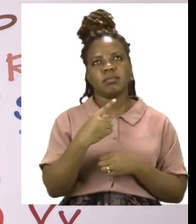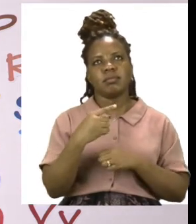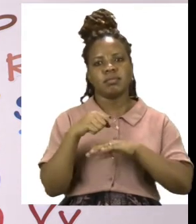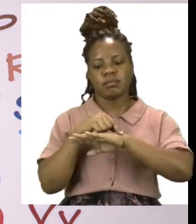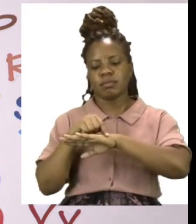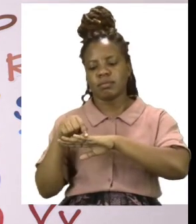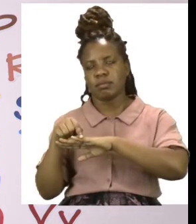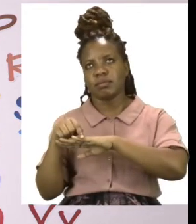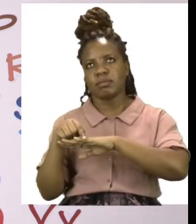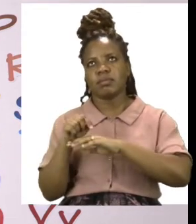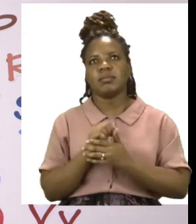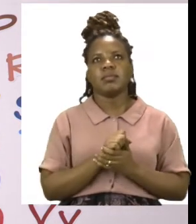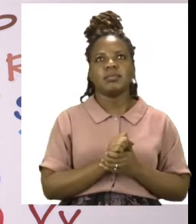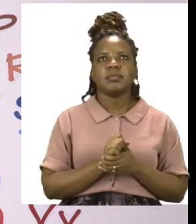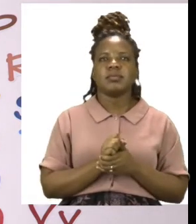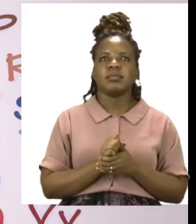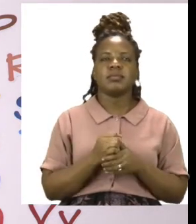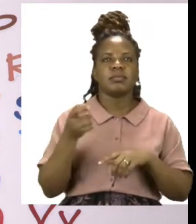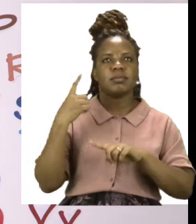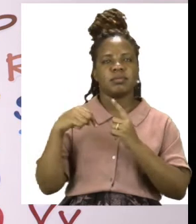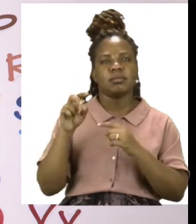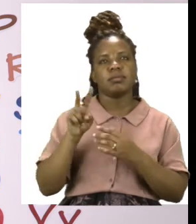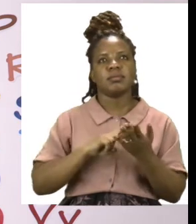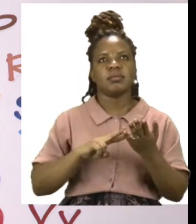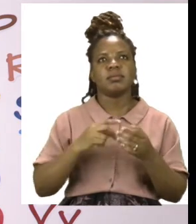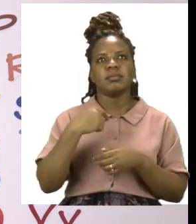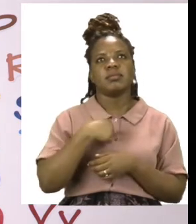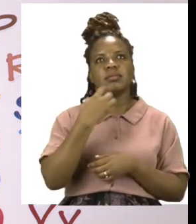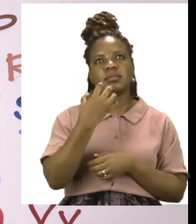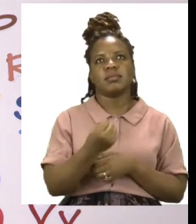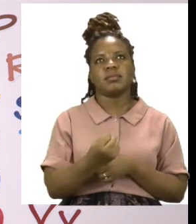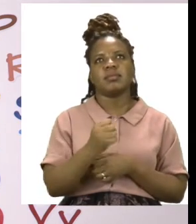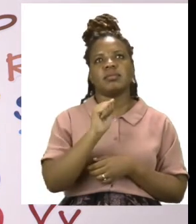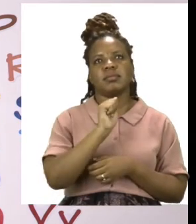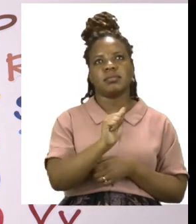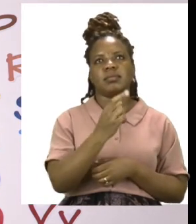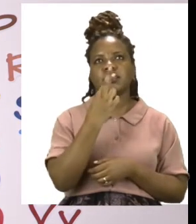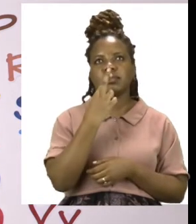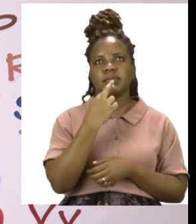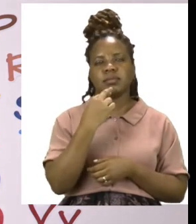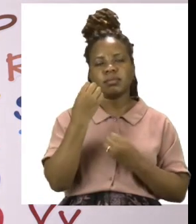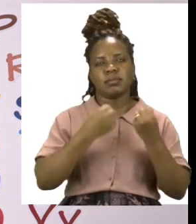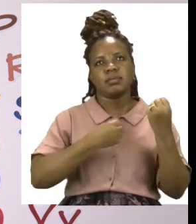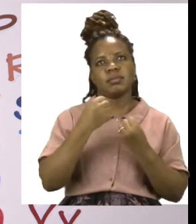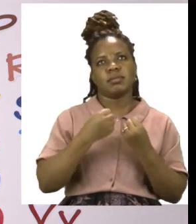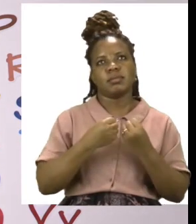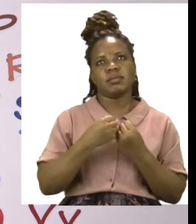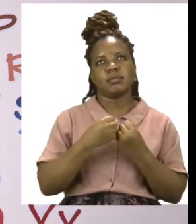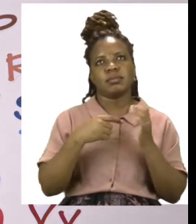is dash. Let's read it again. I have a red